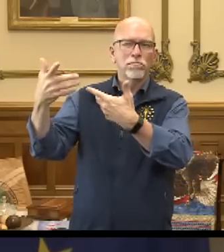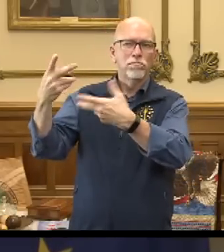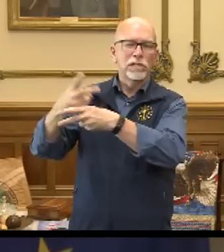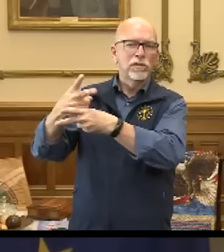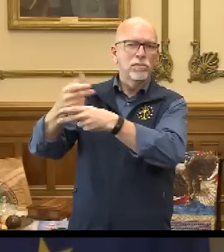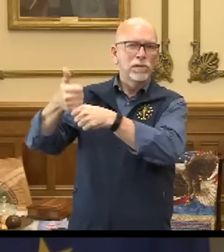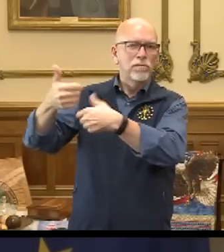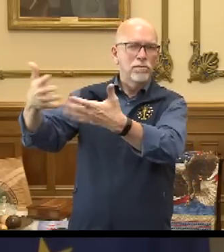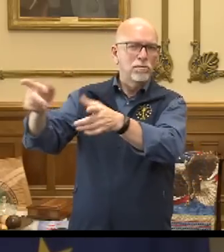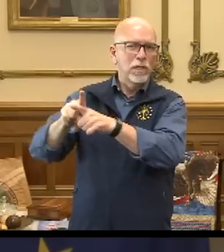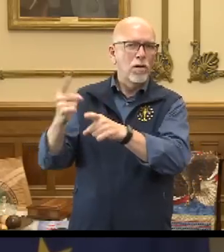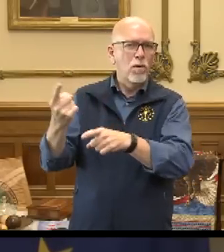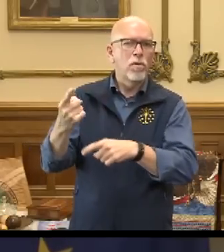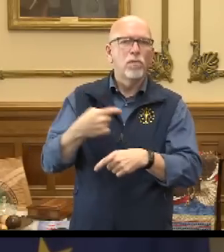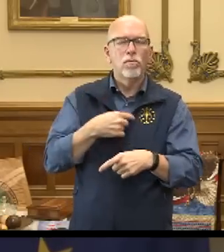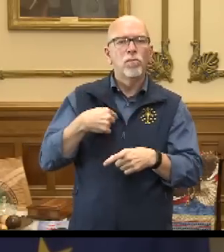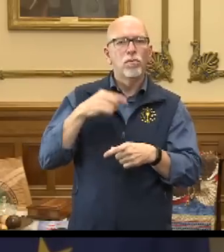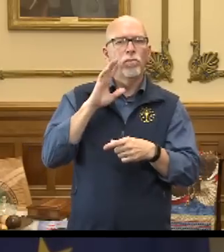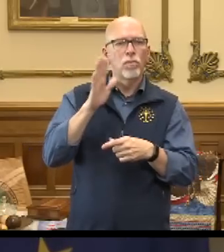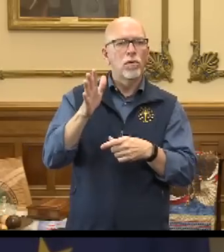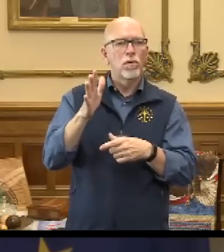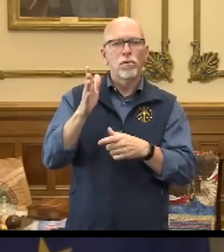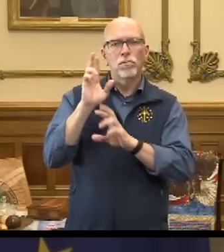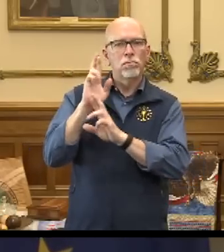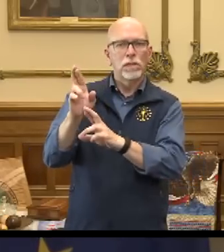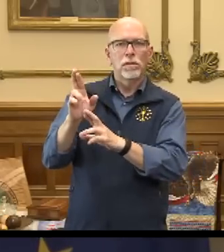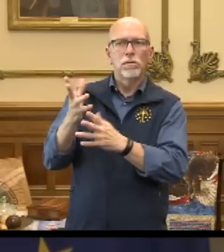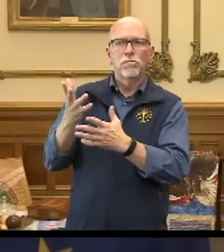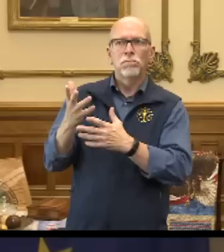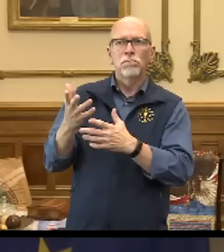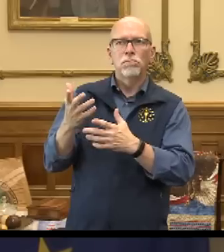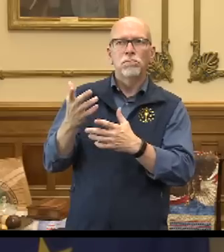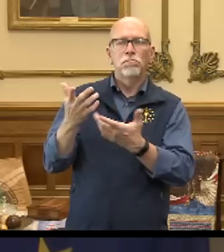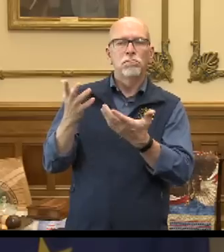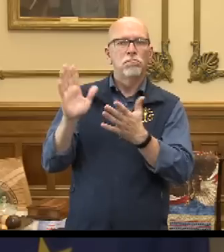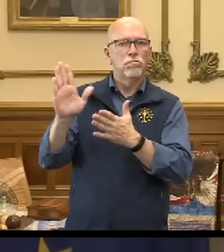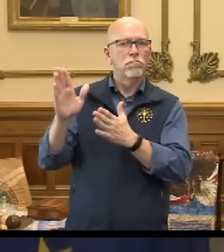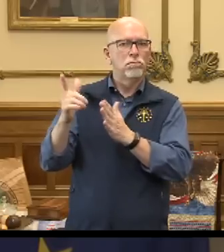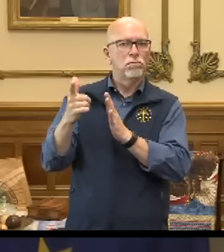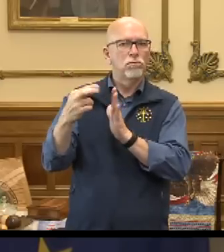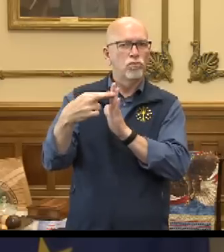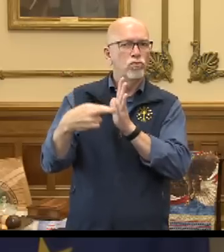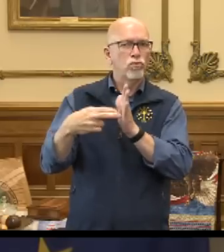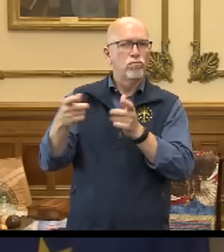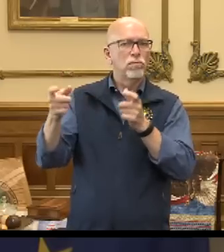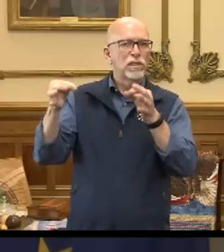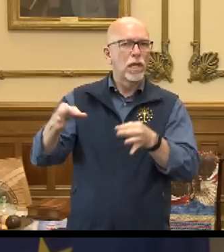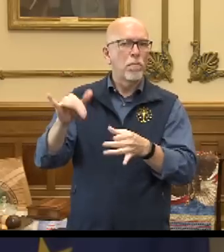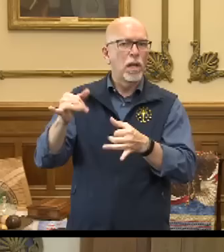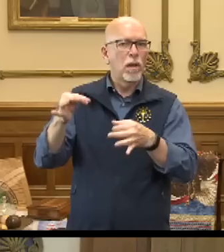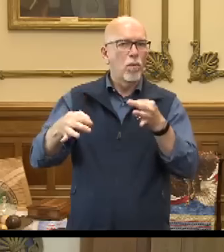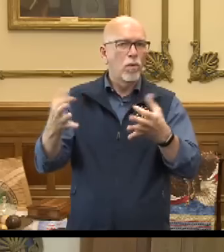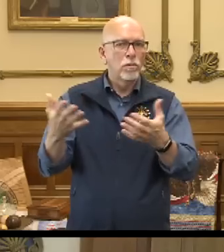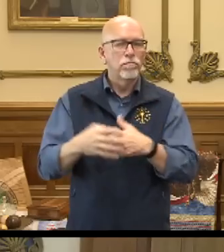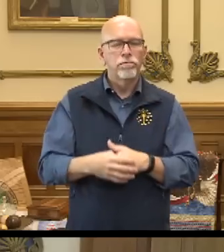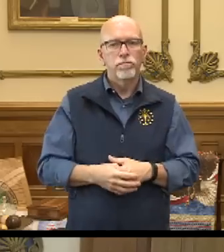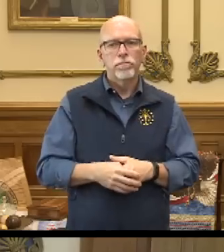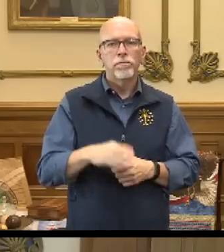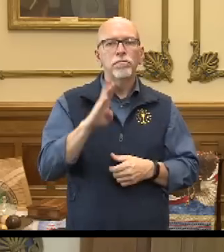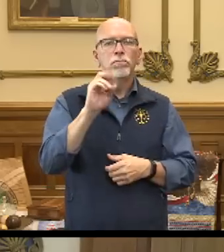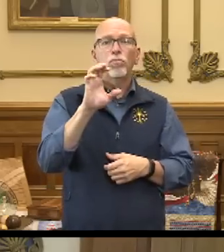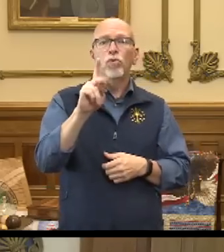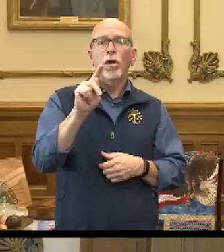we always do, and we'll respect not only the rule of law, but the rulings of the court. Brock